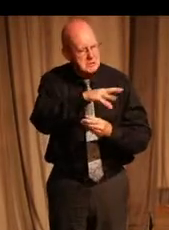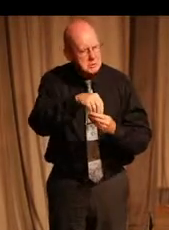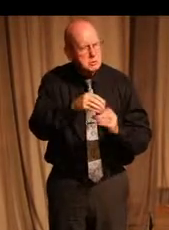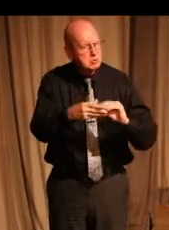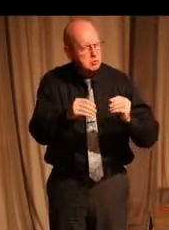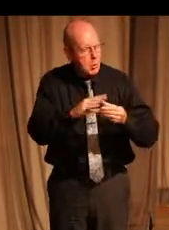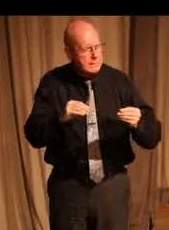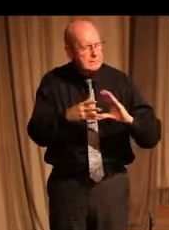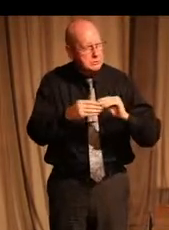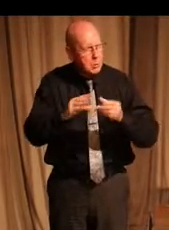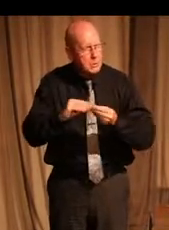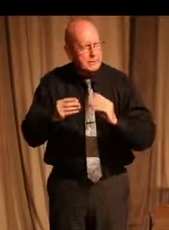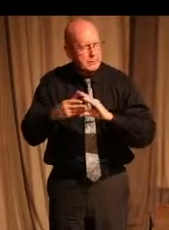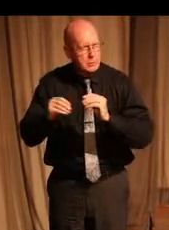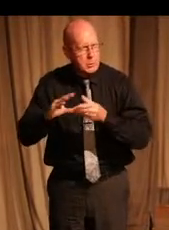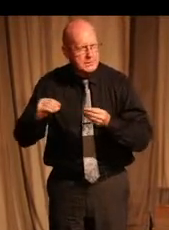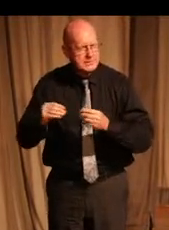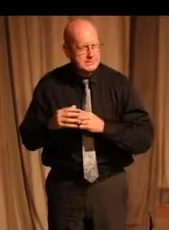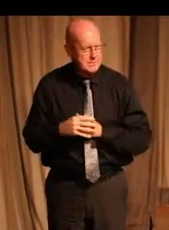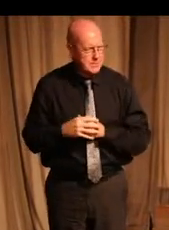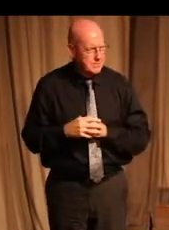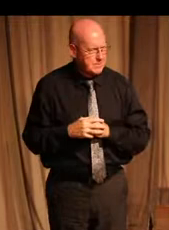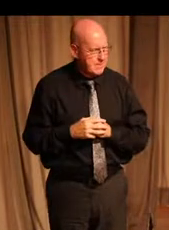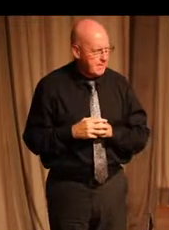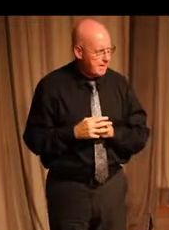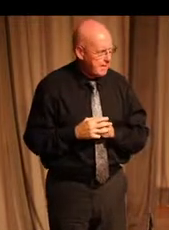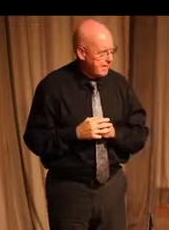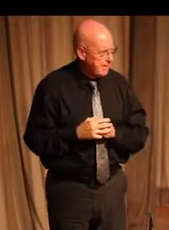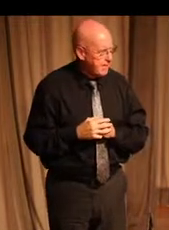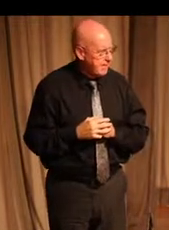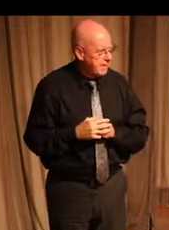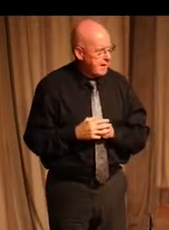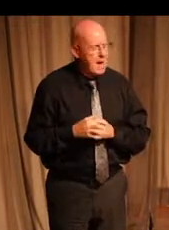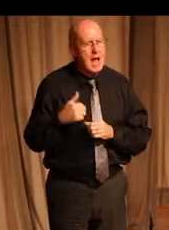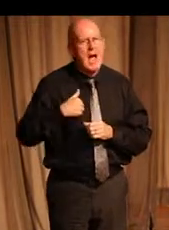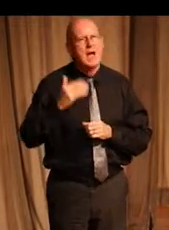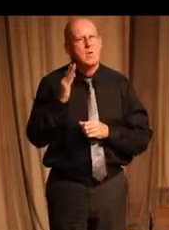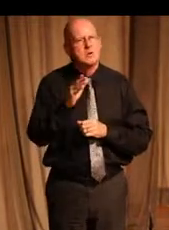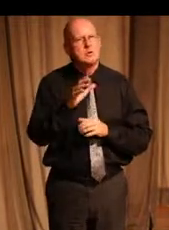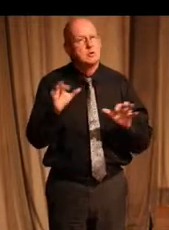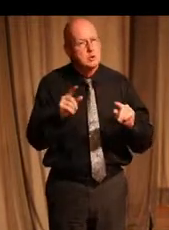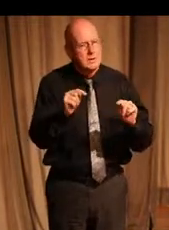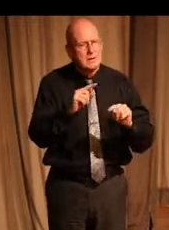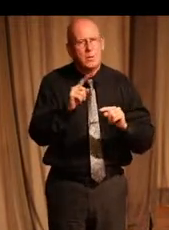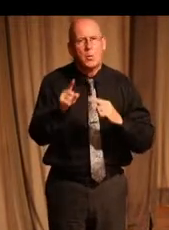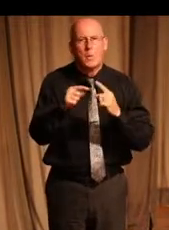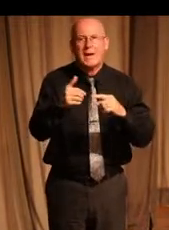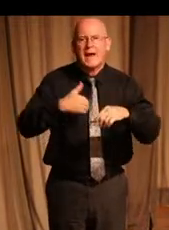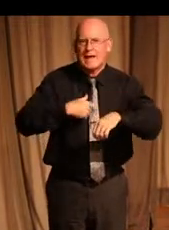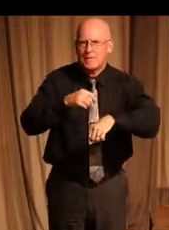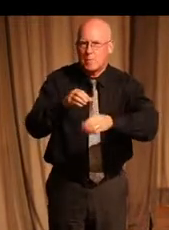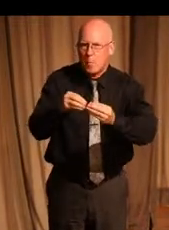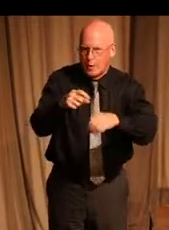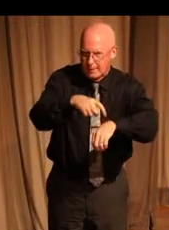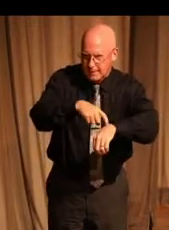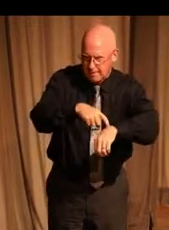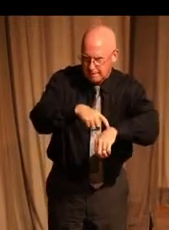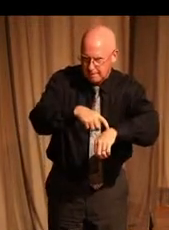I think for now it's not very interesting. But I will do it when I will have time.